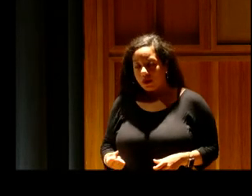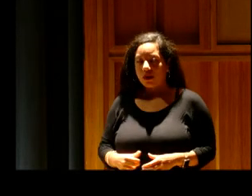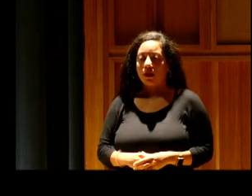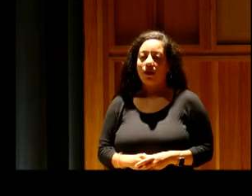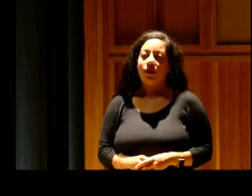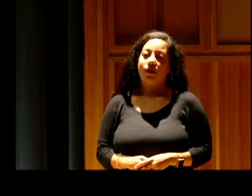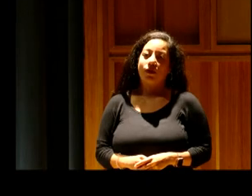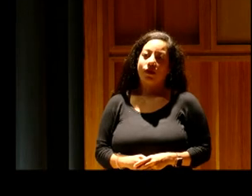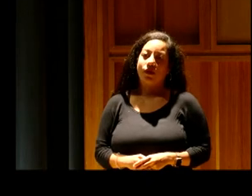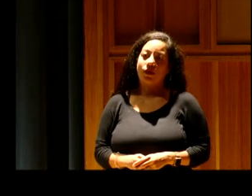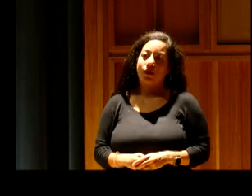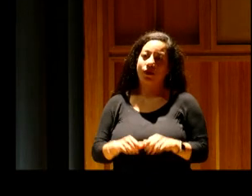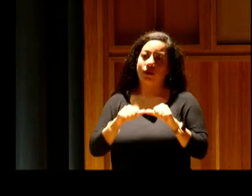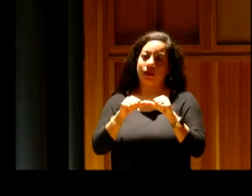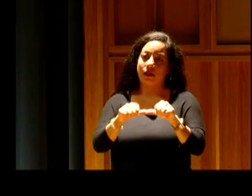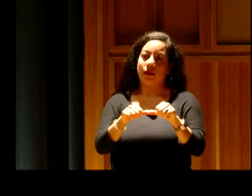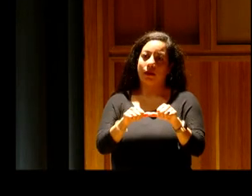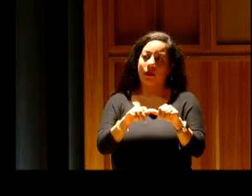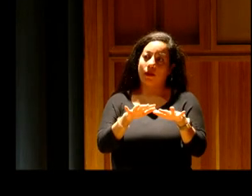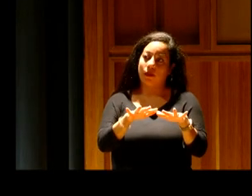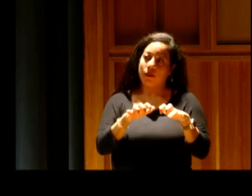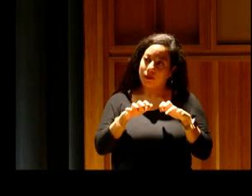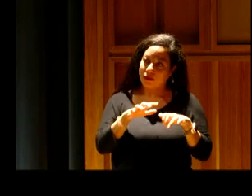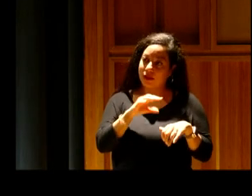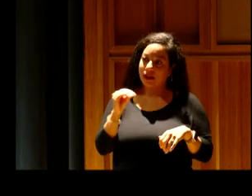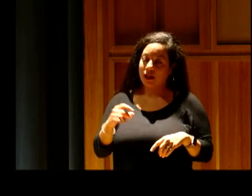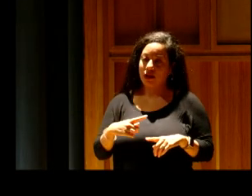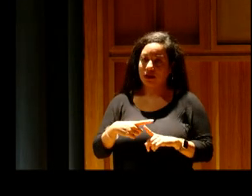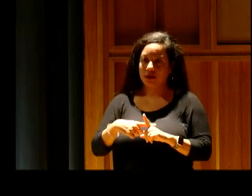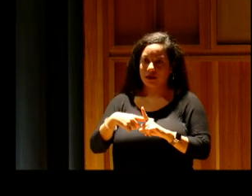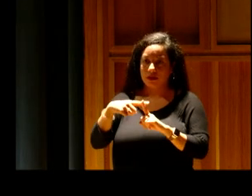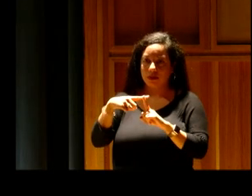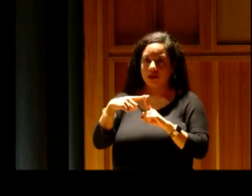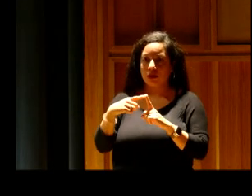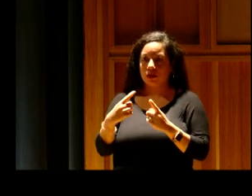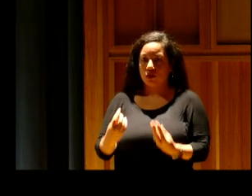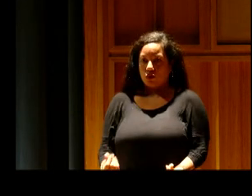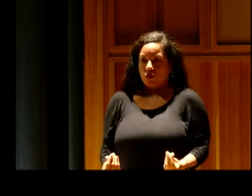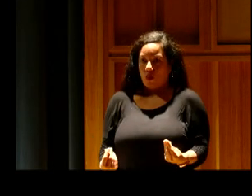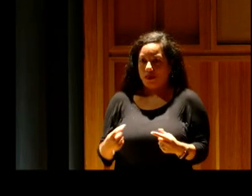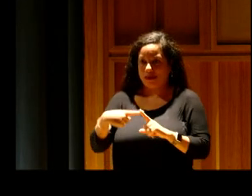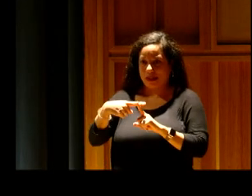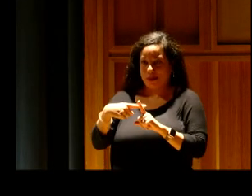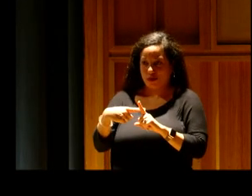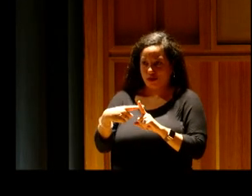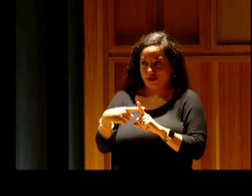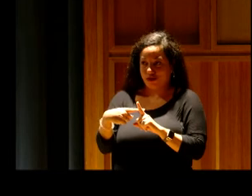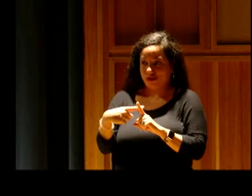Thawing permafrost and warming soil temperatures threaten an incredible